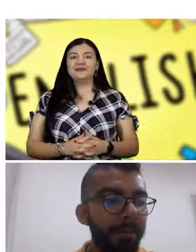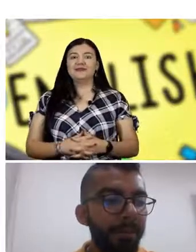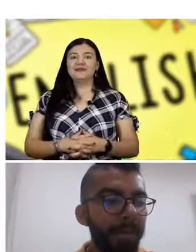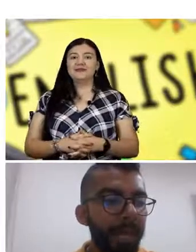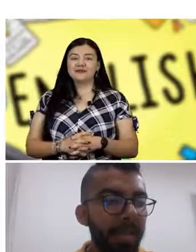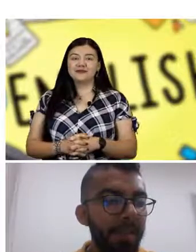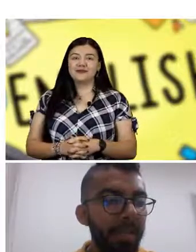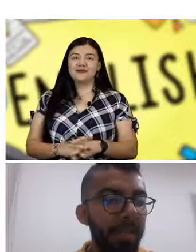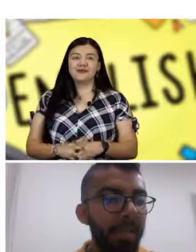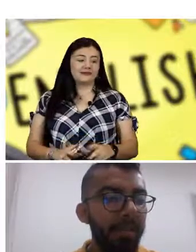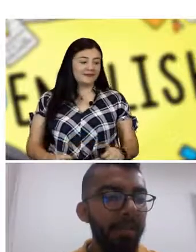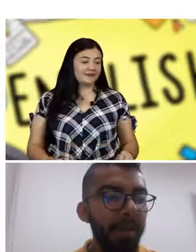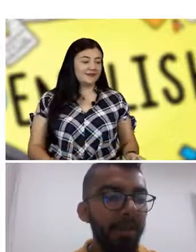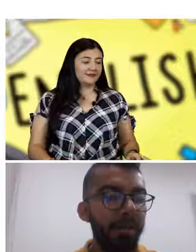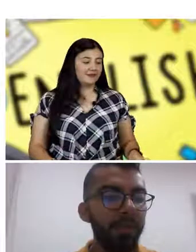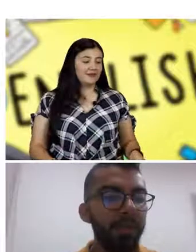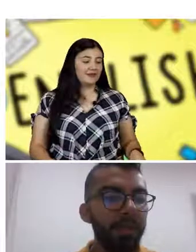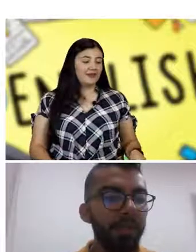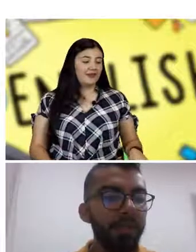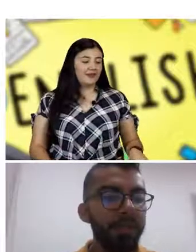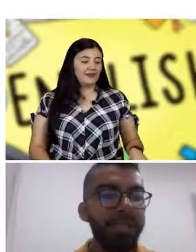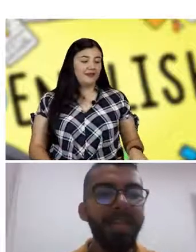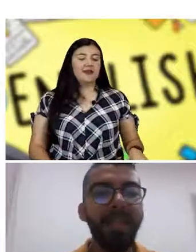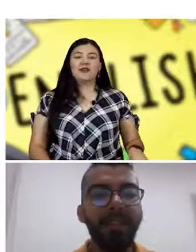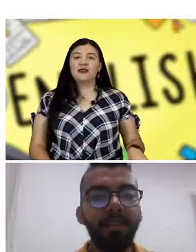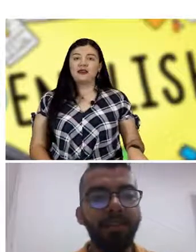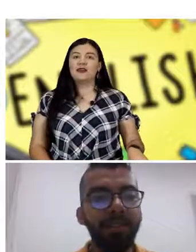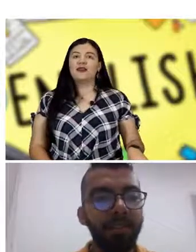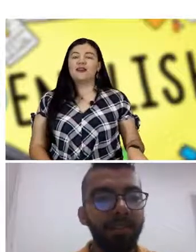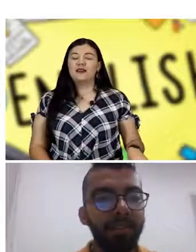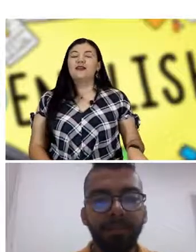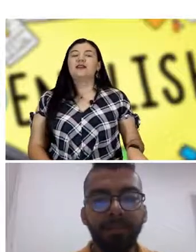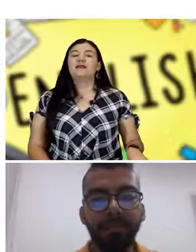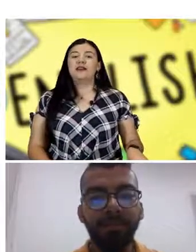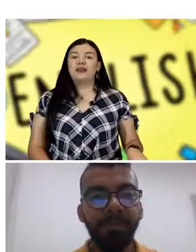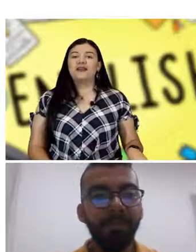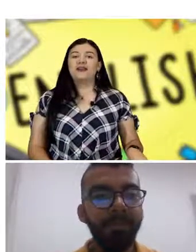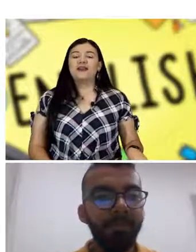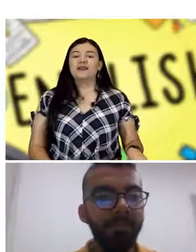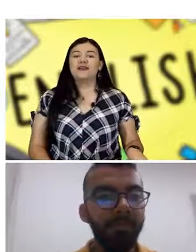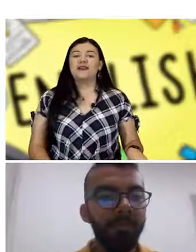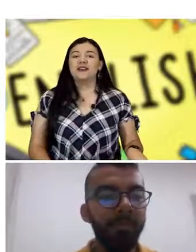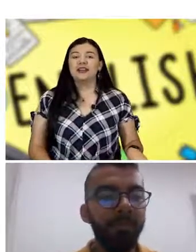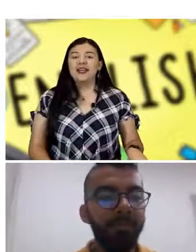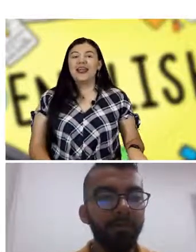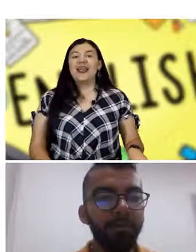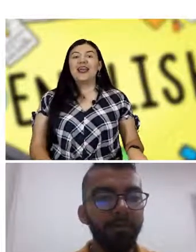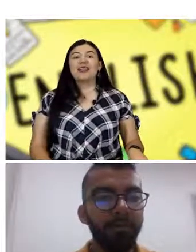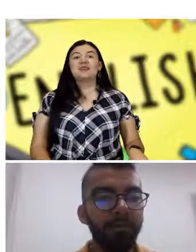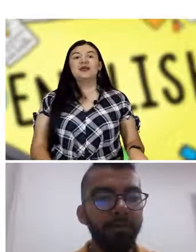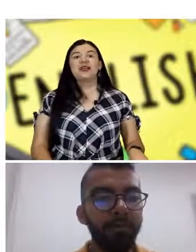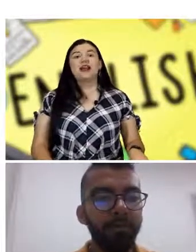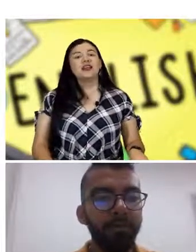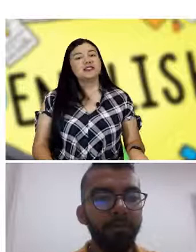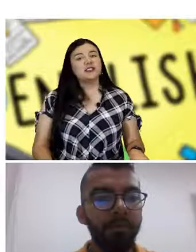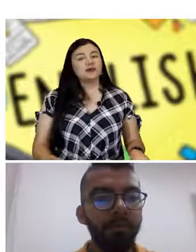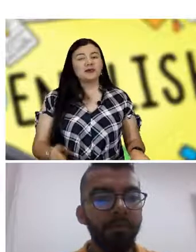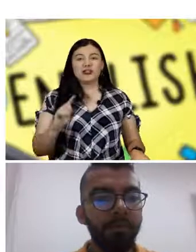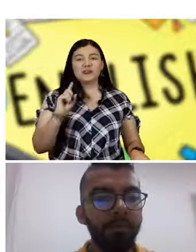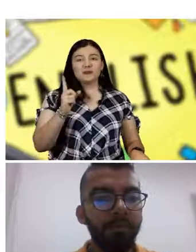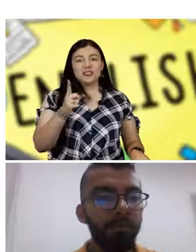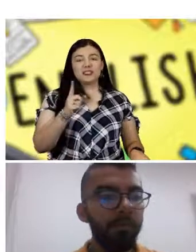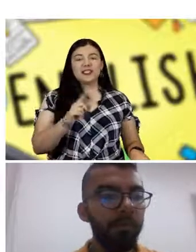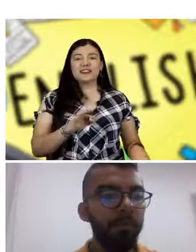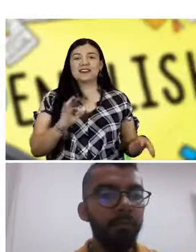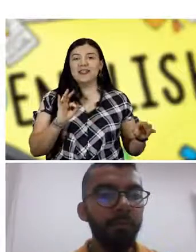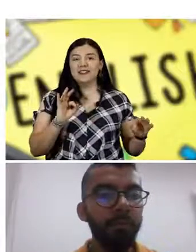Camila, Emily, and Mario. They also said neck. Very good, very good. Eso me encanta, chicos, porque